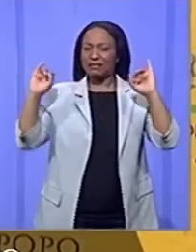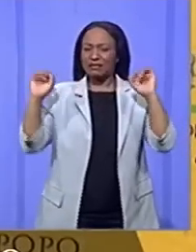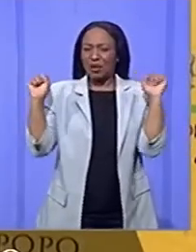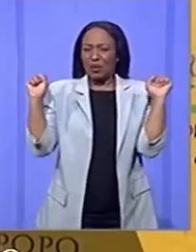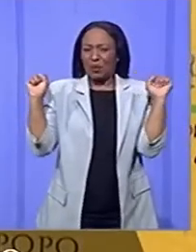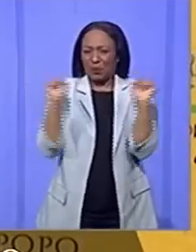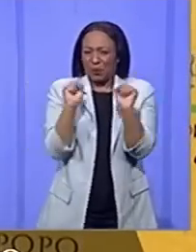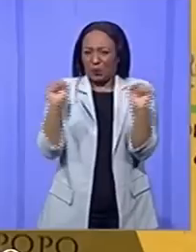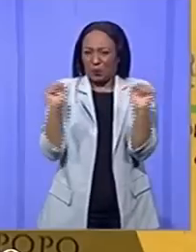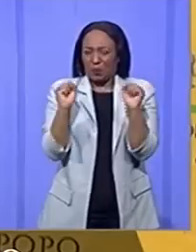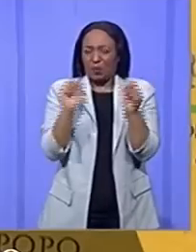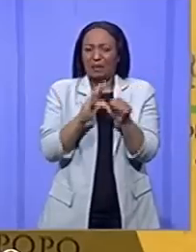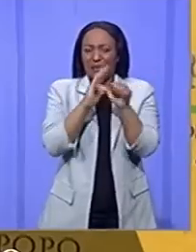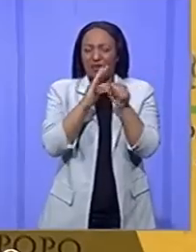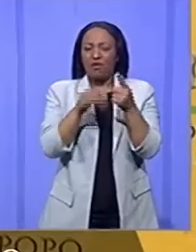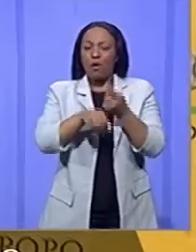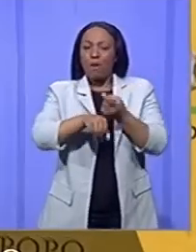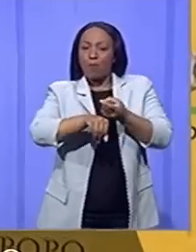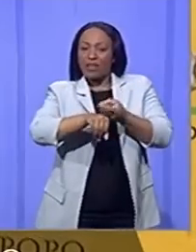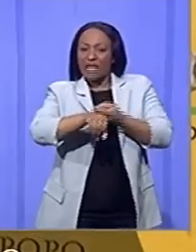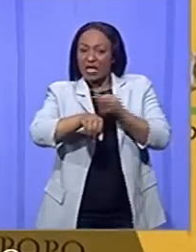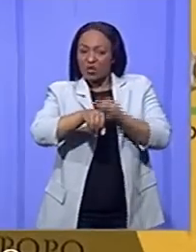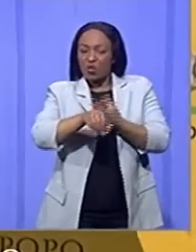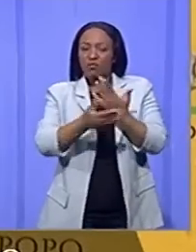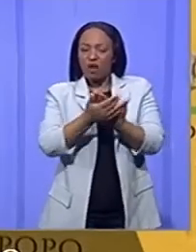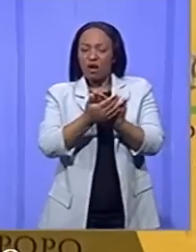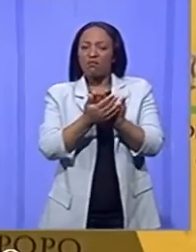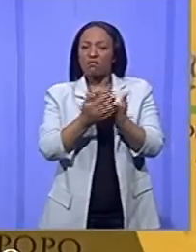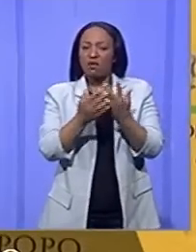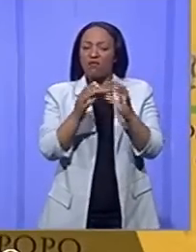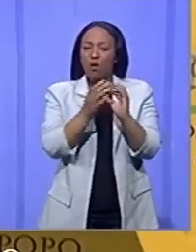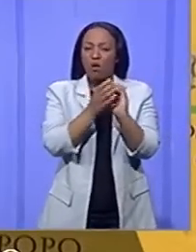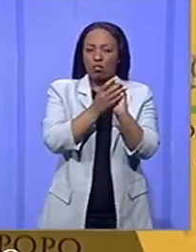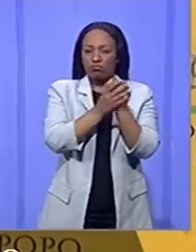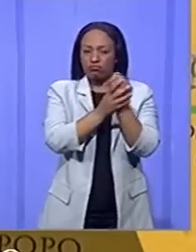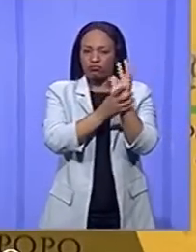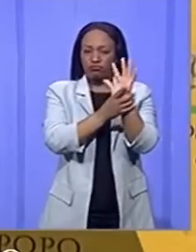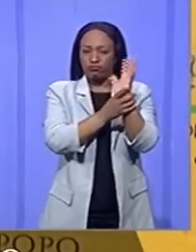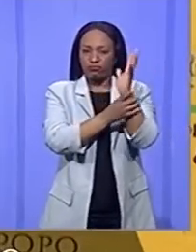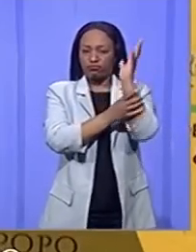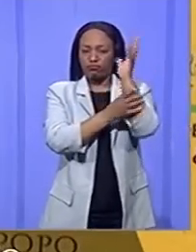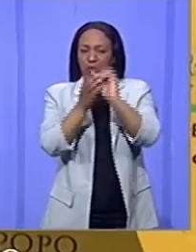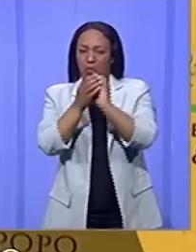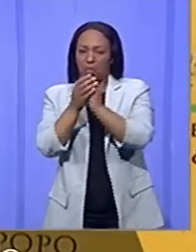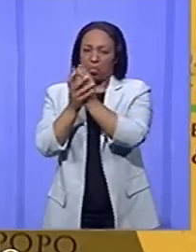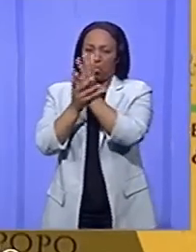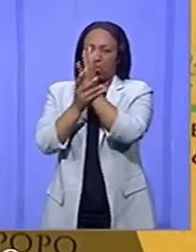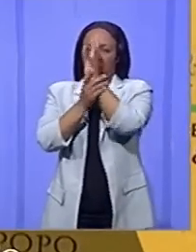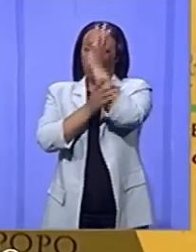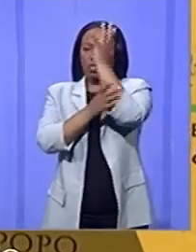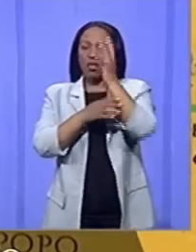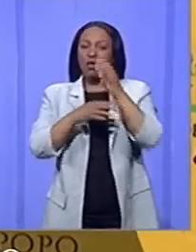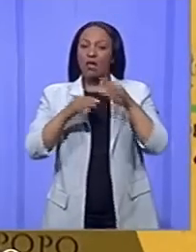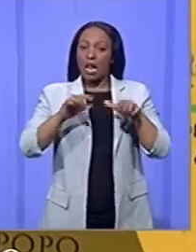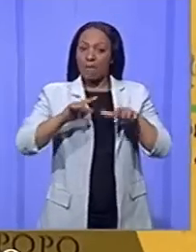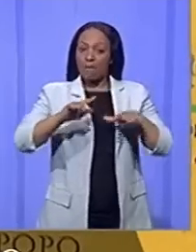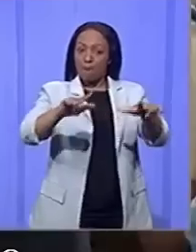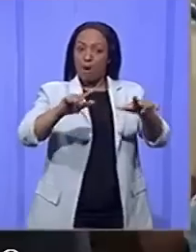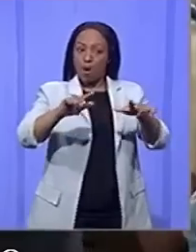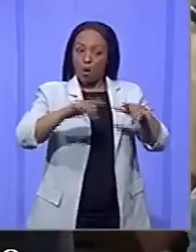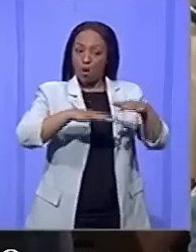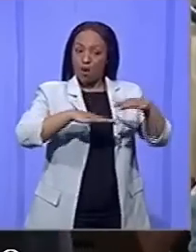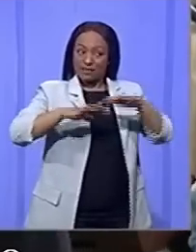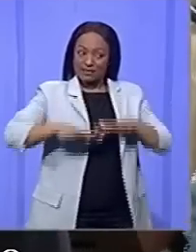important for the production of potatoes. The Limpopo region is one of the biggest potato production